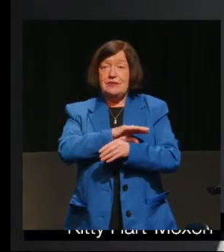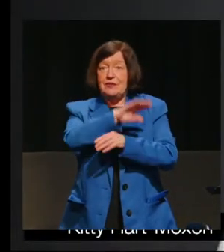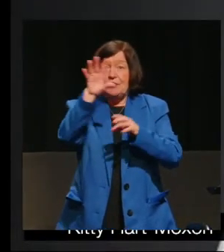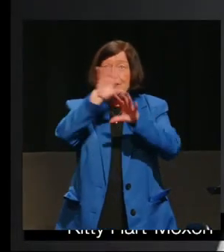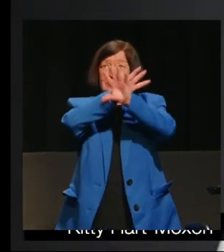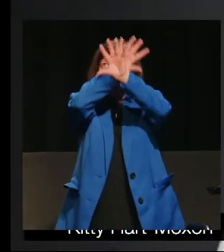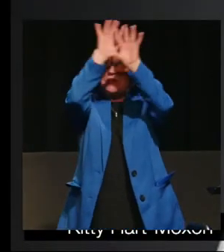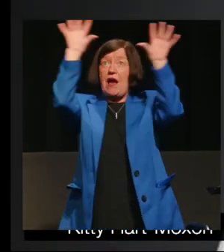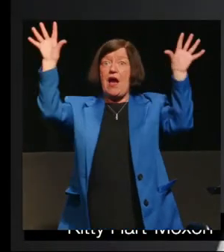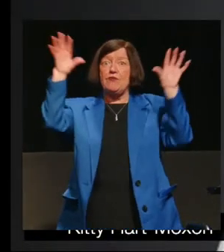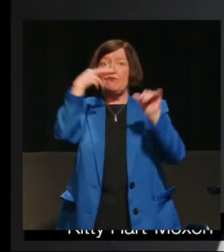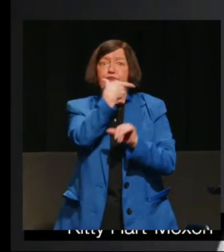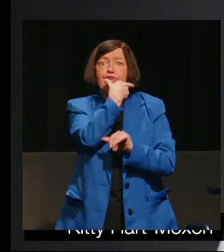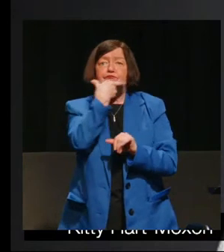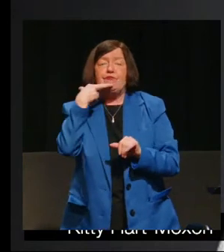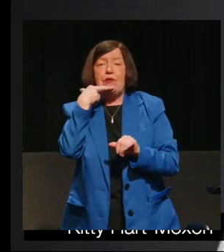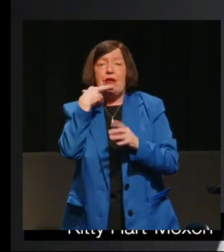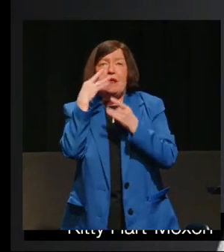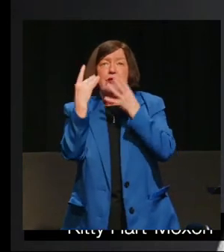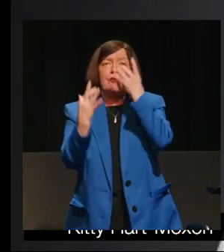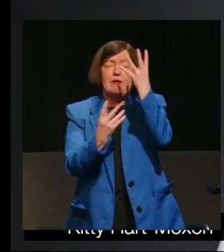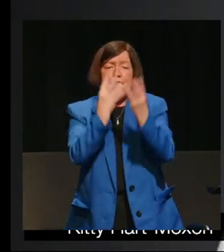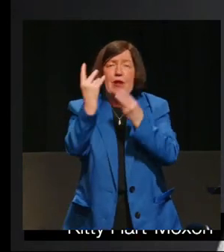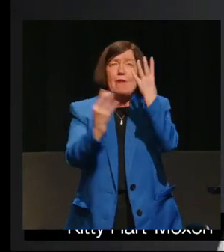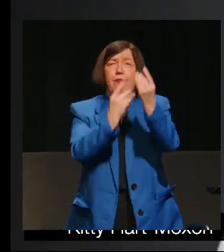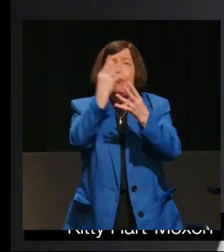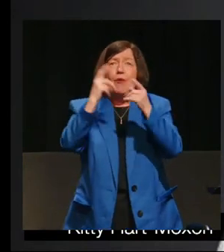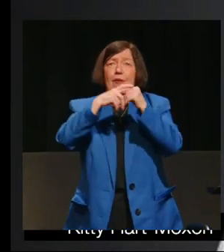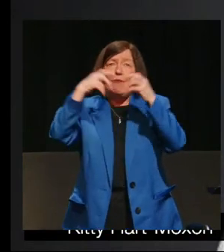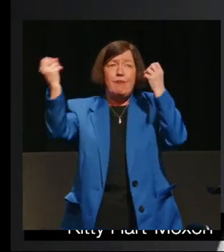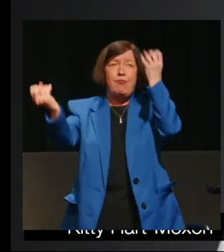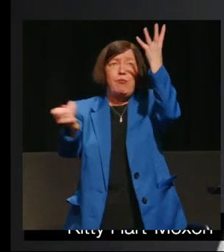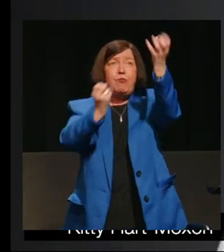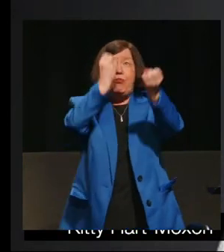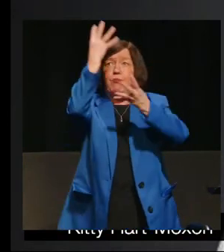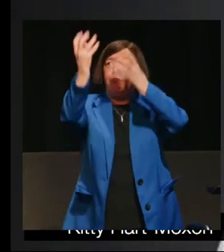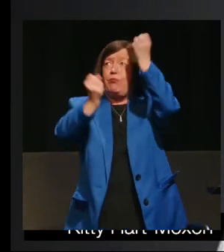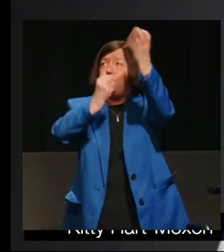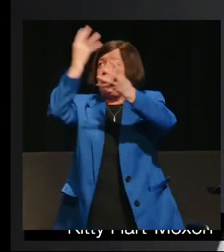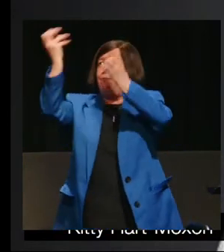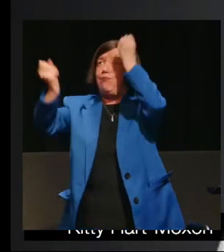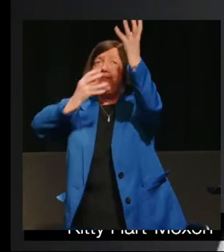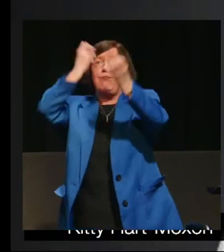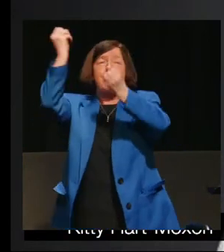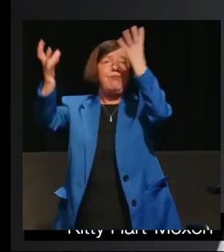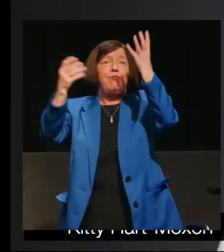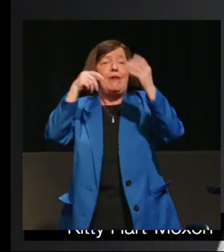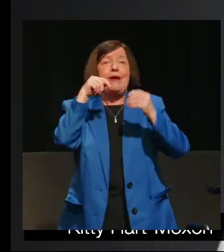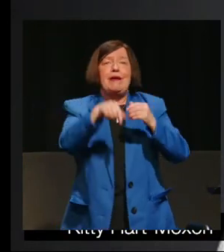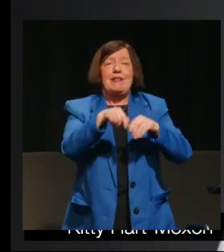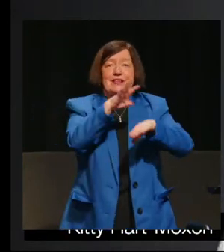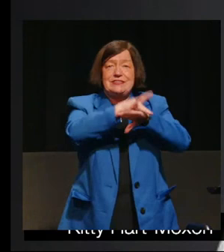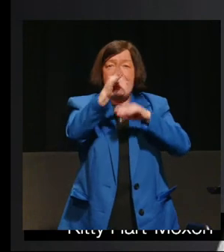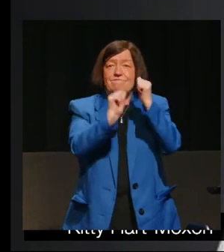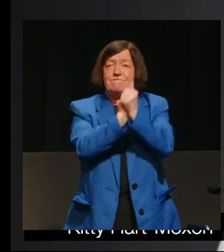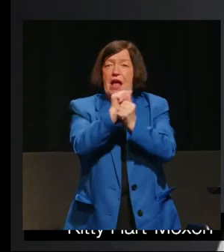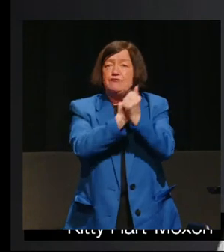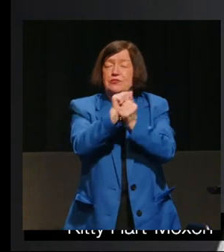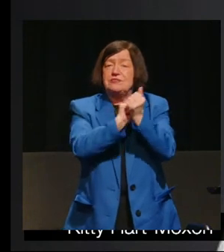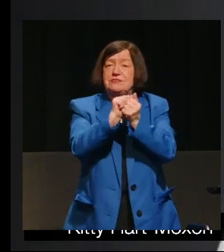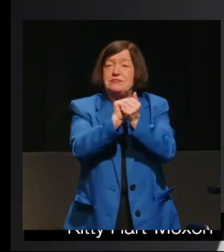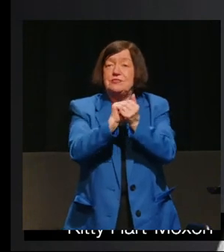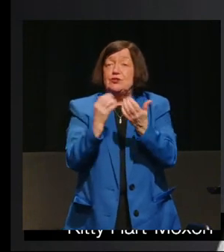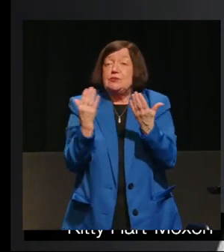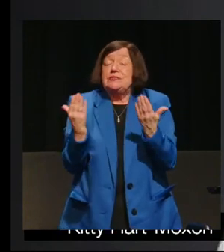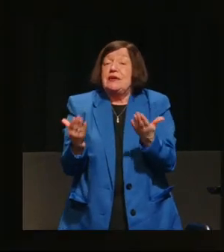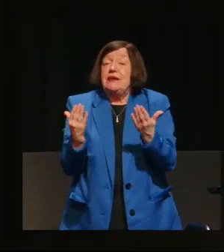red. Smoke and flames were pouring out of all the chimneys. Here were the death factories.